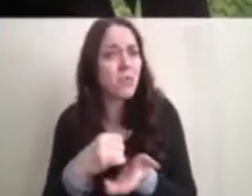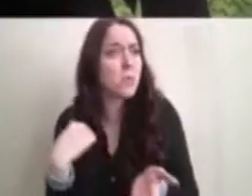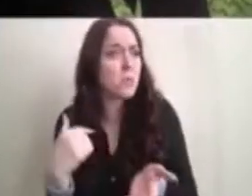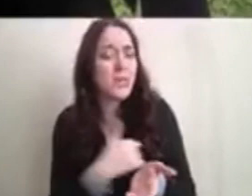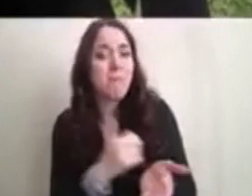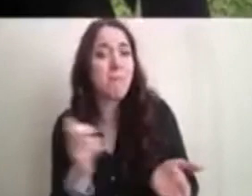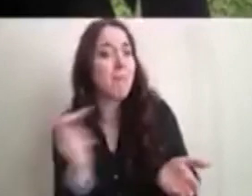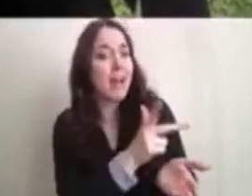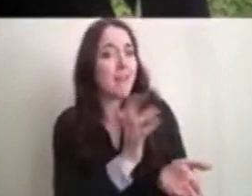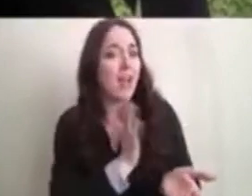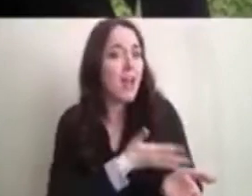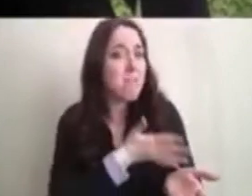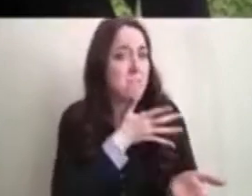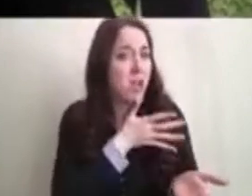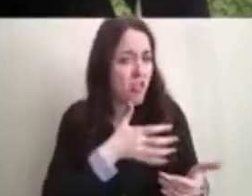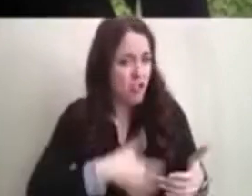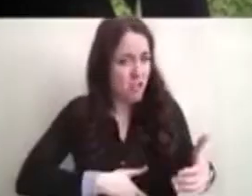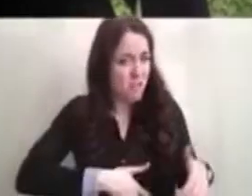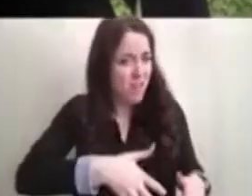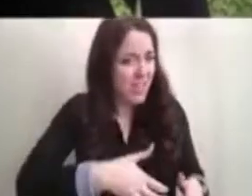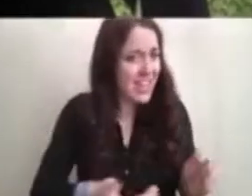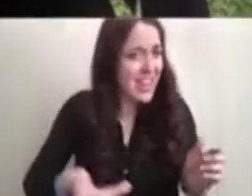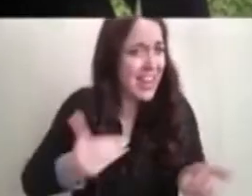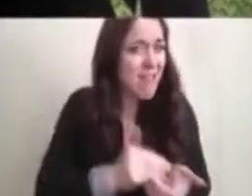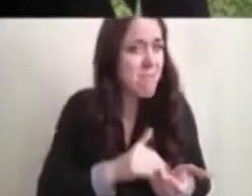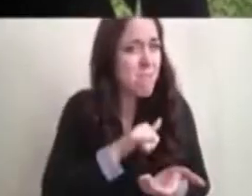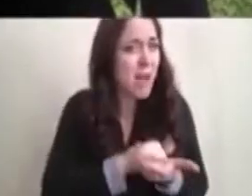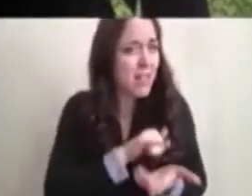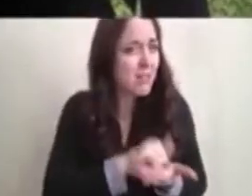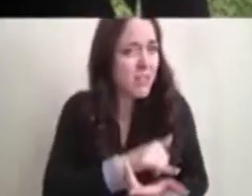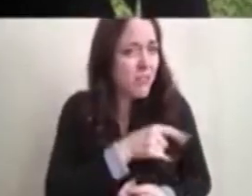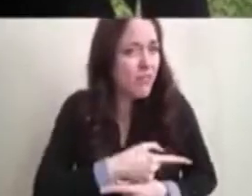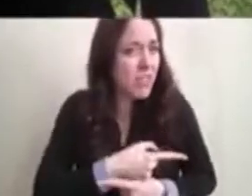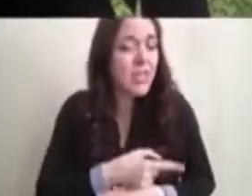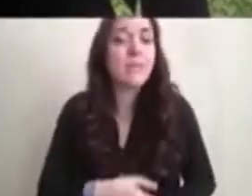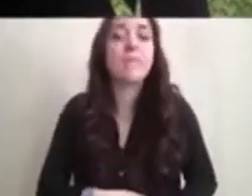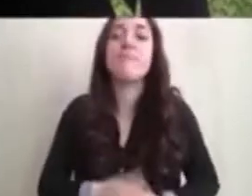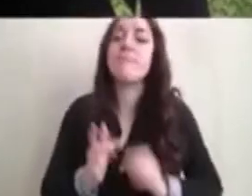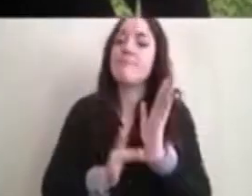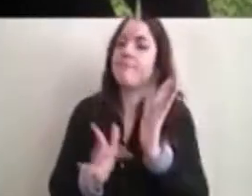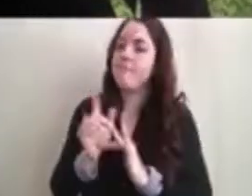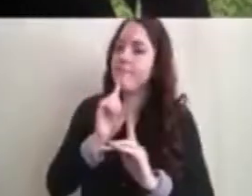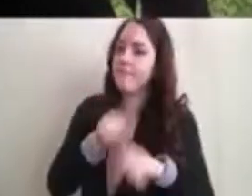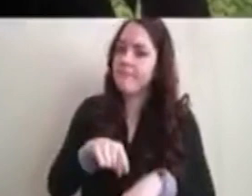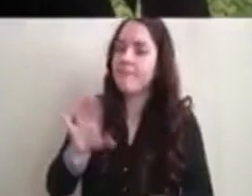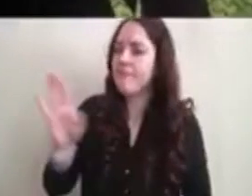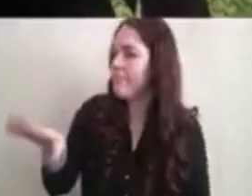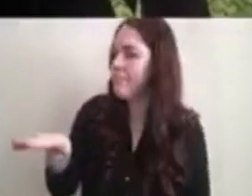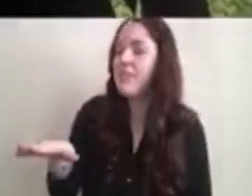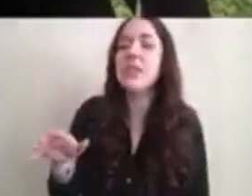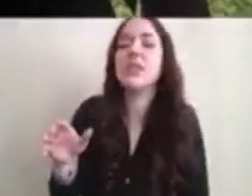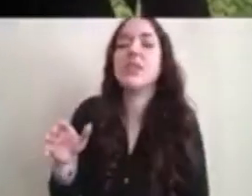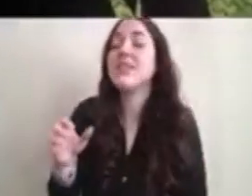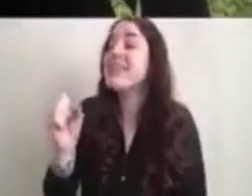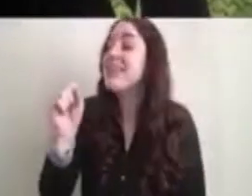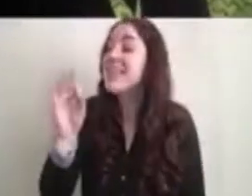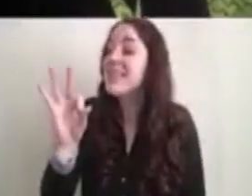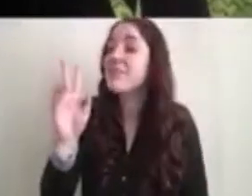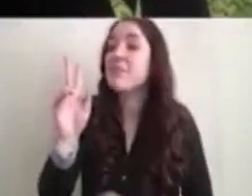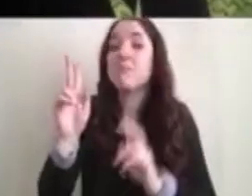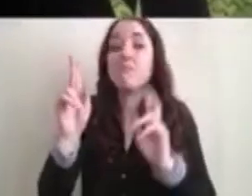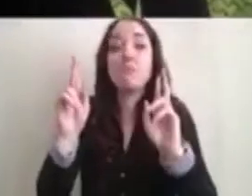Spirit, it's not possible to enter God's realm. Whatever is born of flesh is